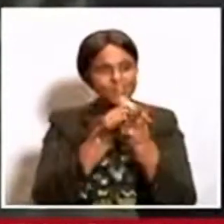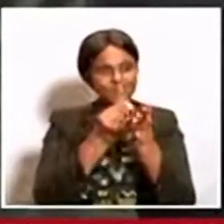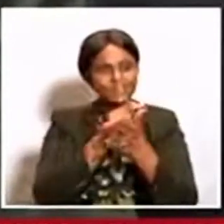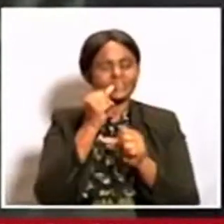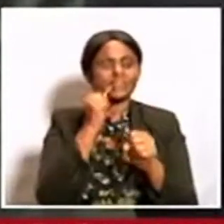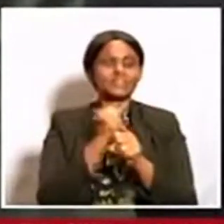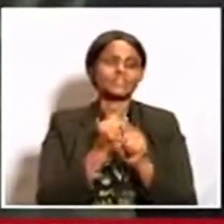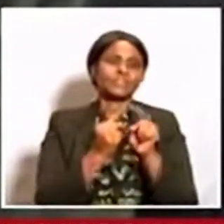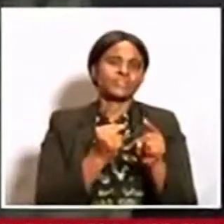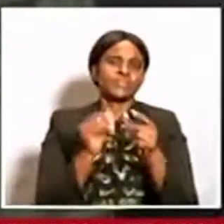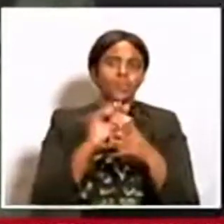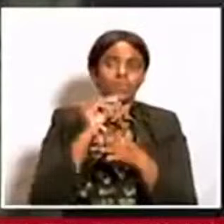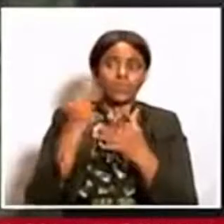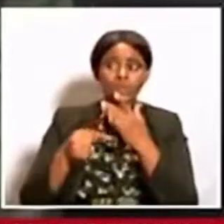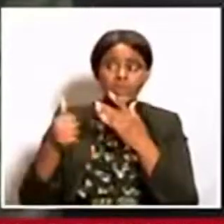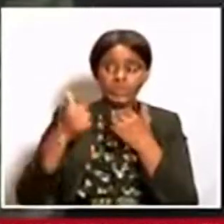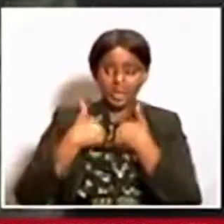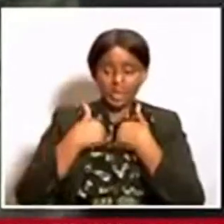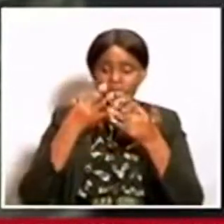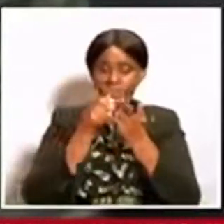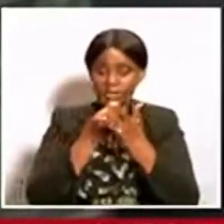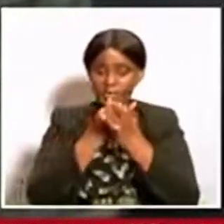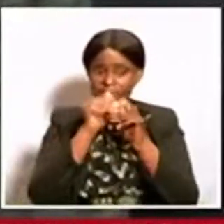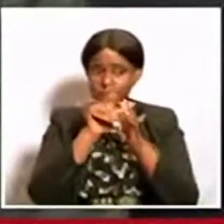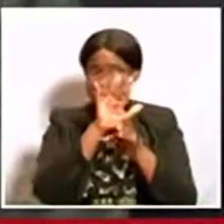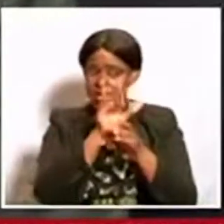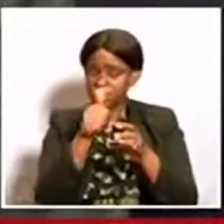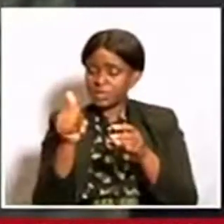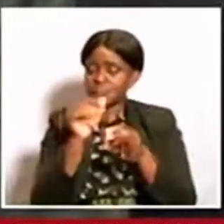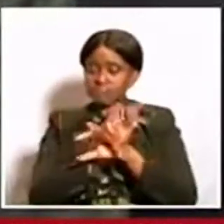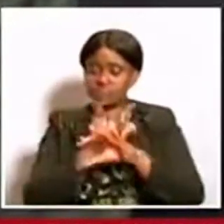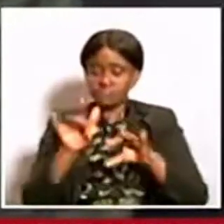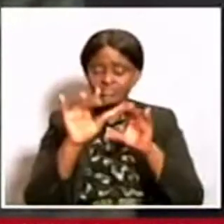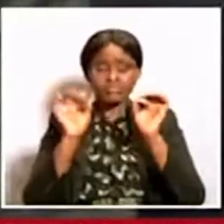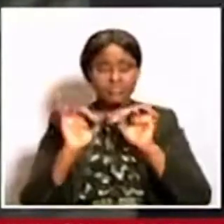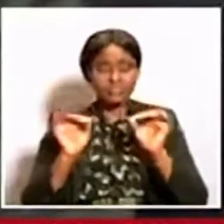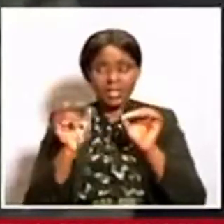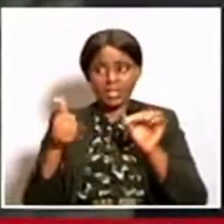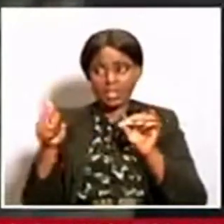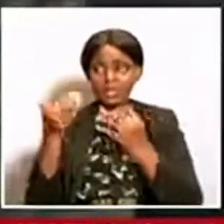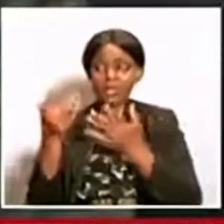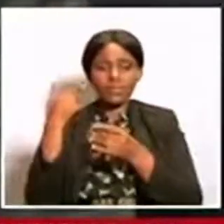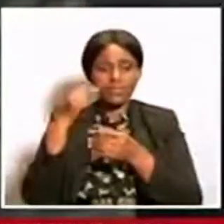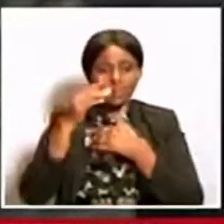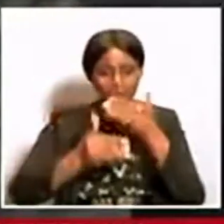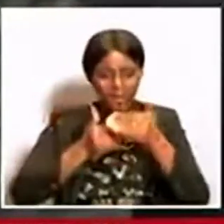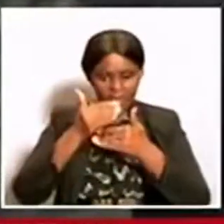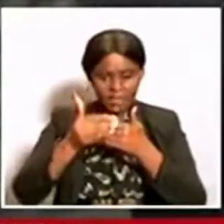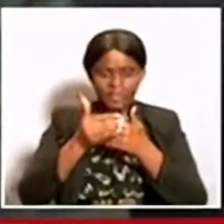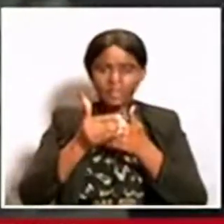year? Or you have money sitting, you have nothing to do with it, then you wait for the next